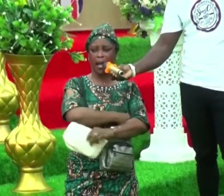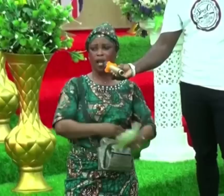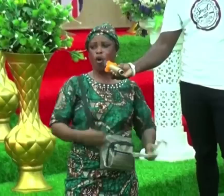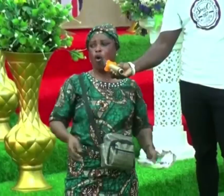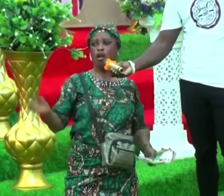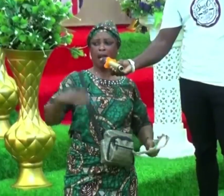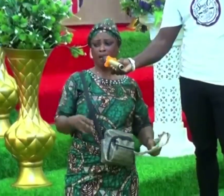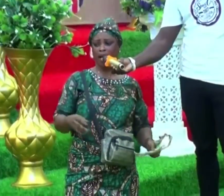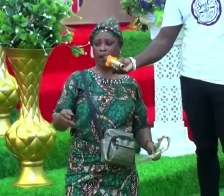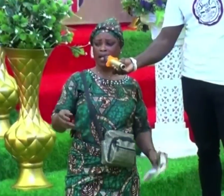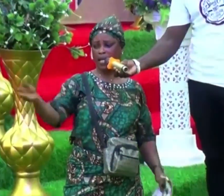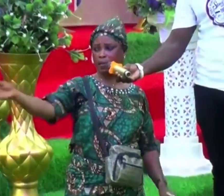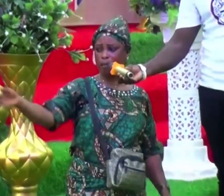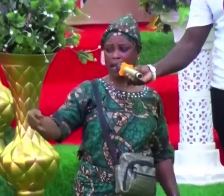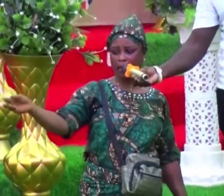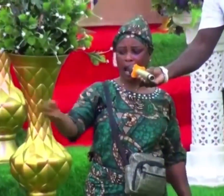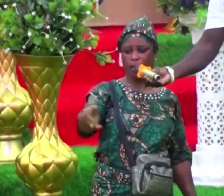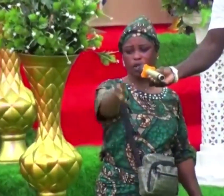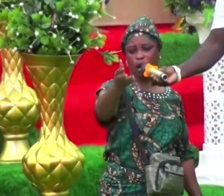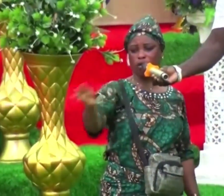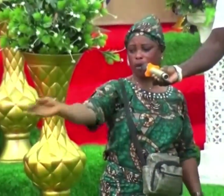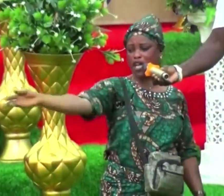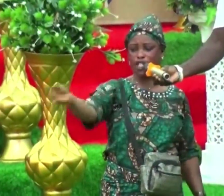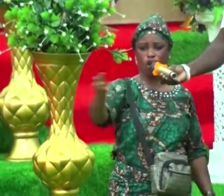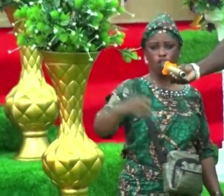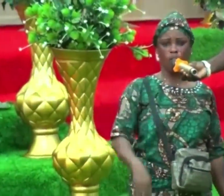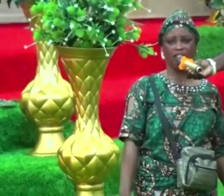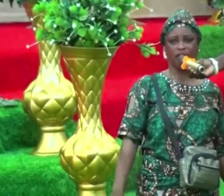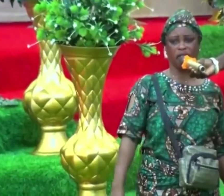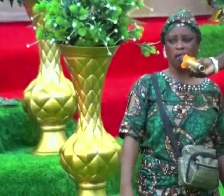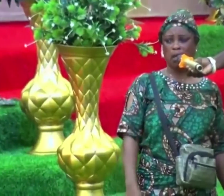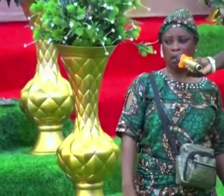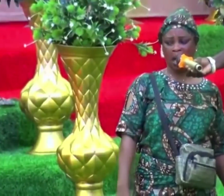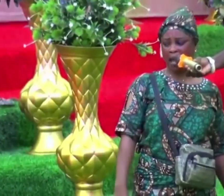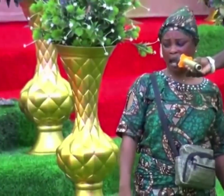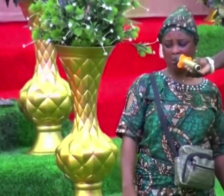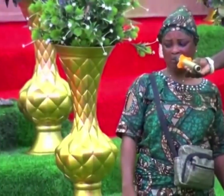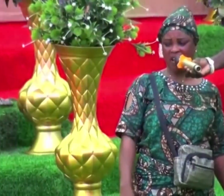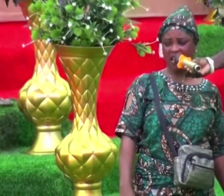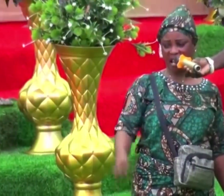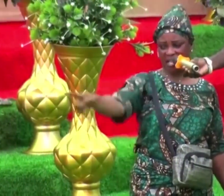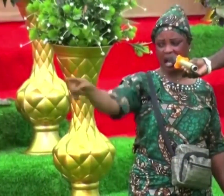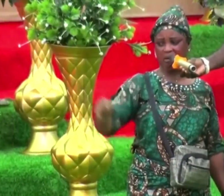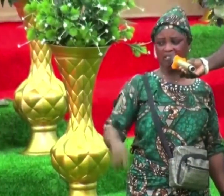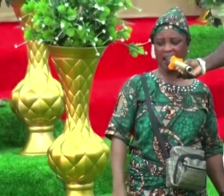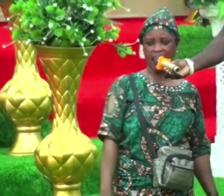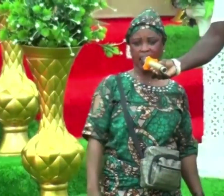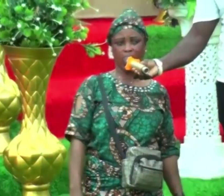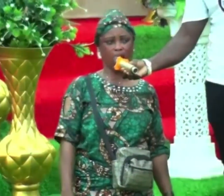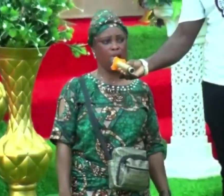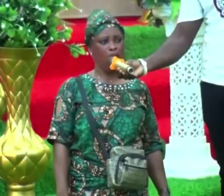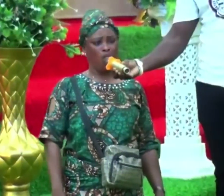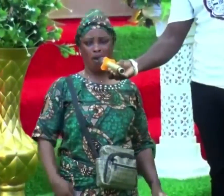gbera bayi oni gba to wa de wa ni madam awon to awon won meji lo hun mu wa fun yin o na ba lawon o fe eni ta awon fe